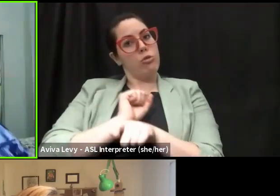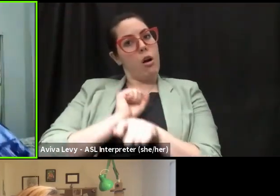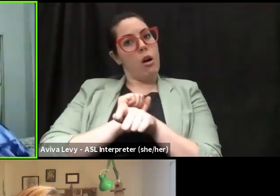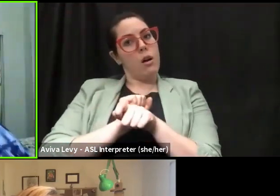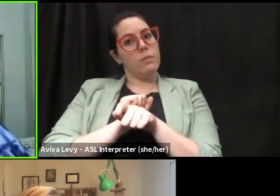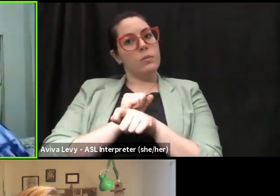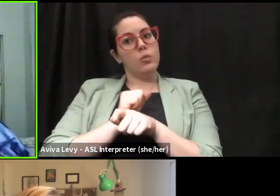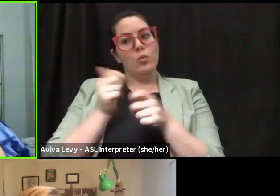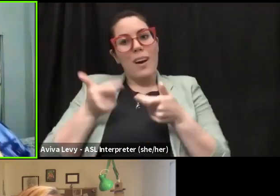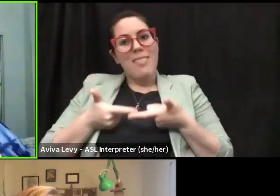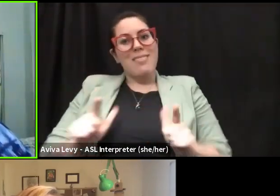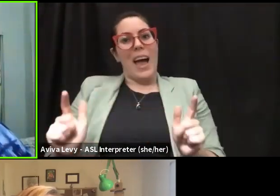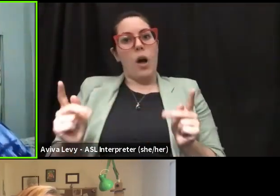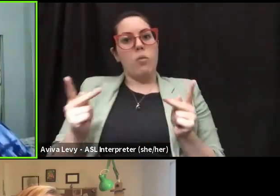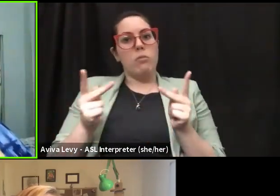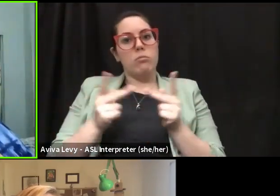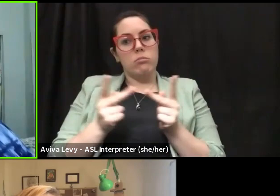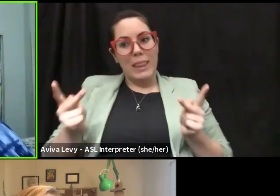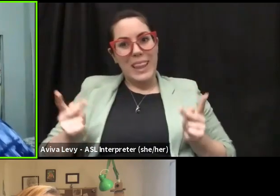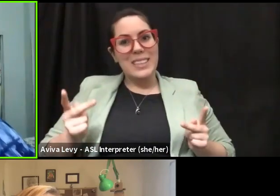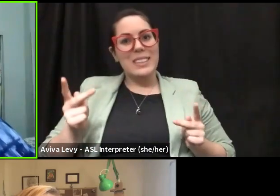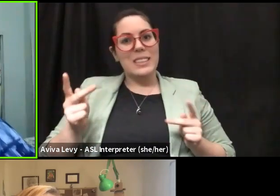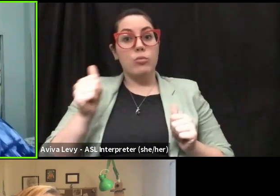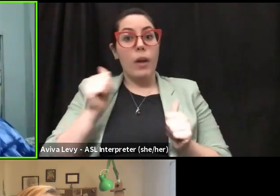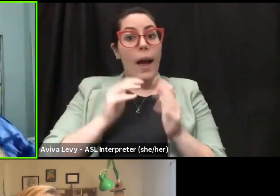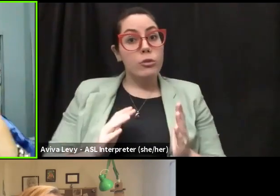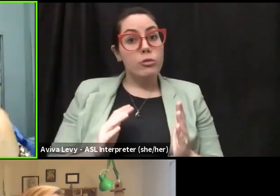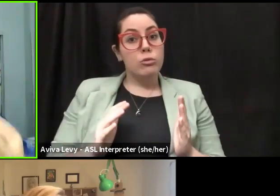hold space for the actors so that their